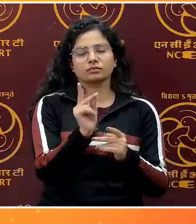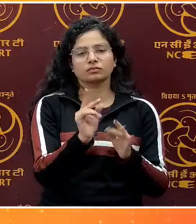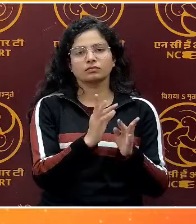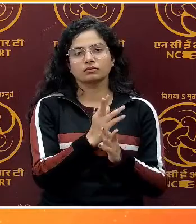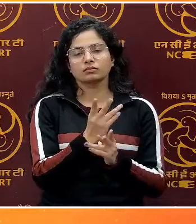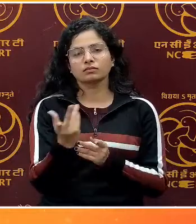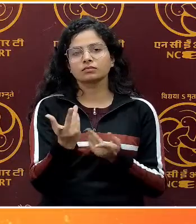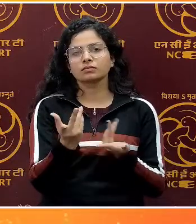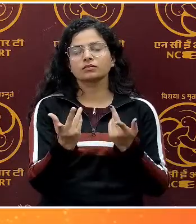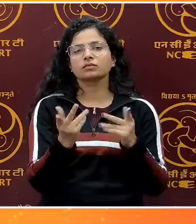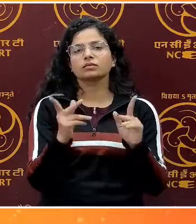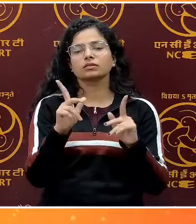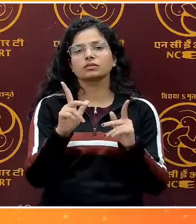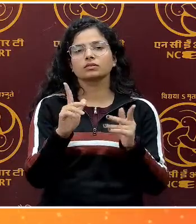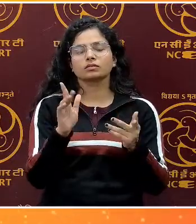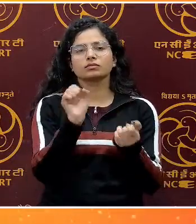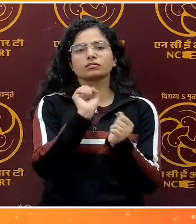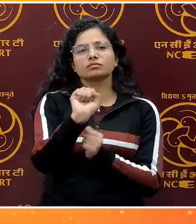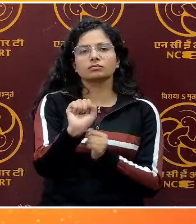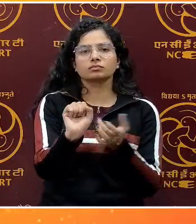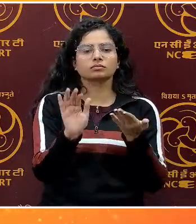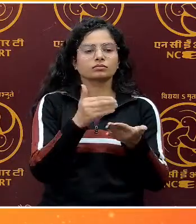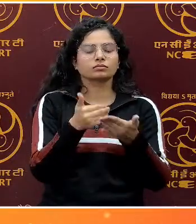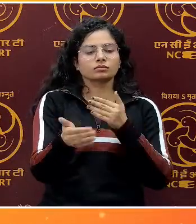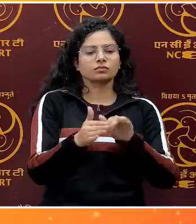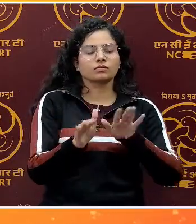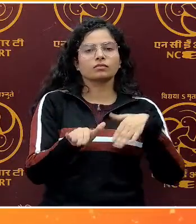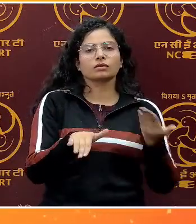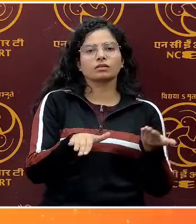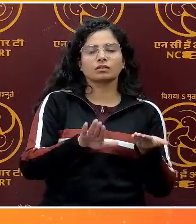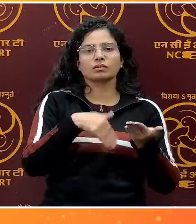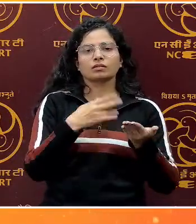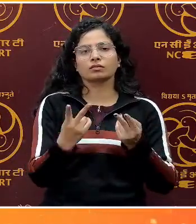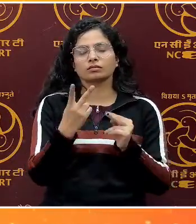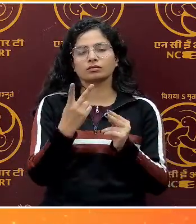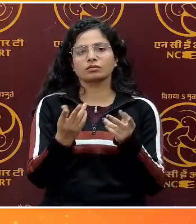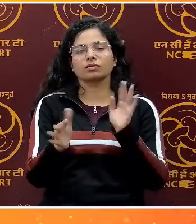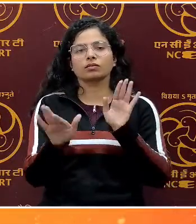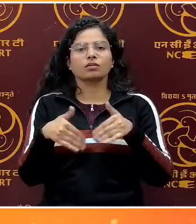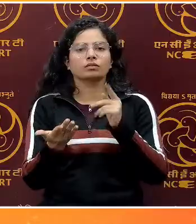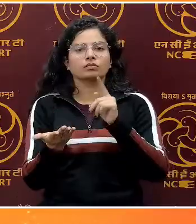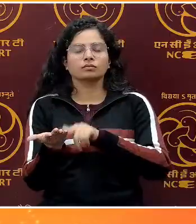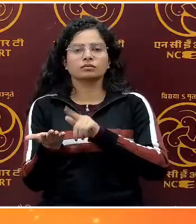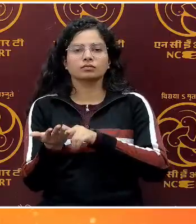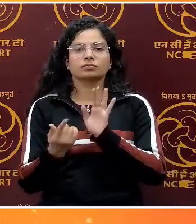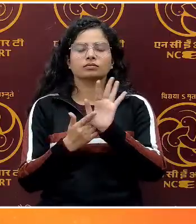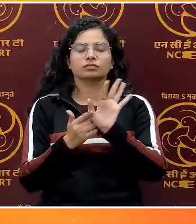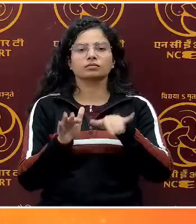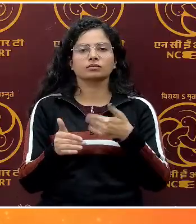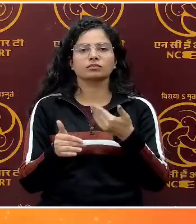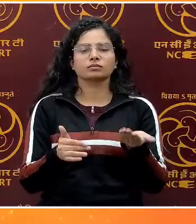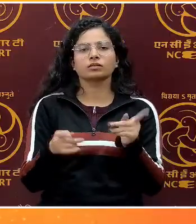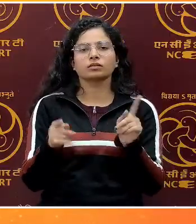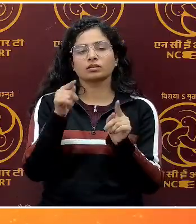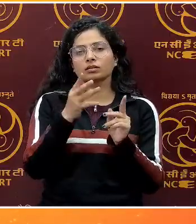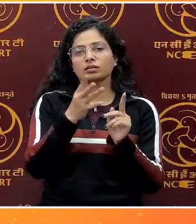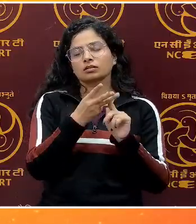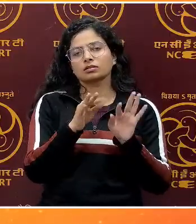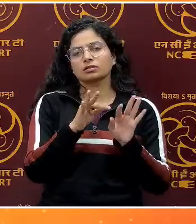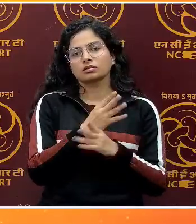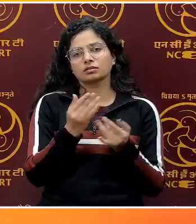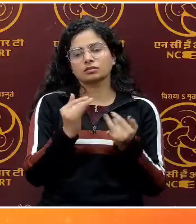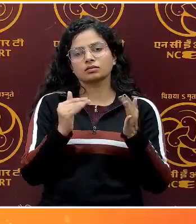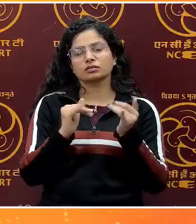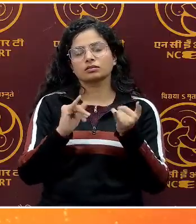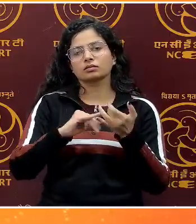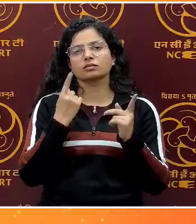laterally inverted. Your left appears to be right, right appears to be left. Right. Okay. Then it is of same size and